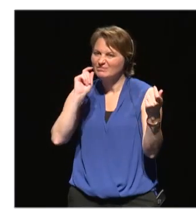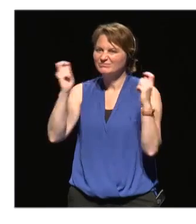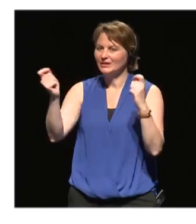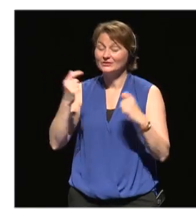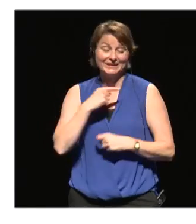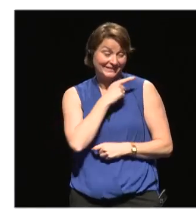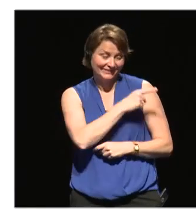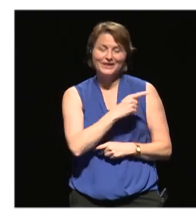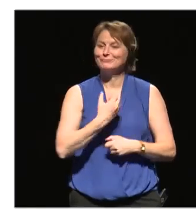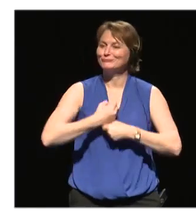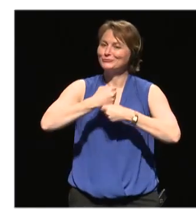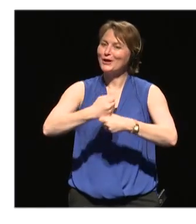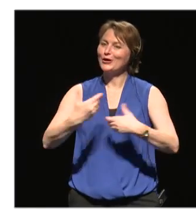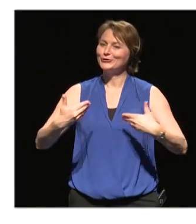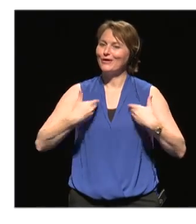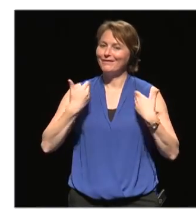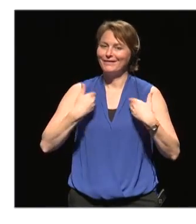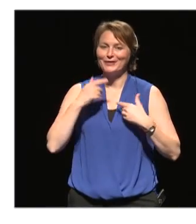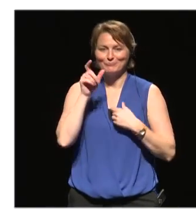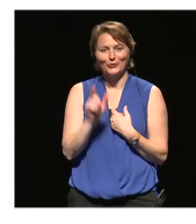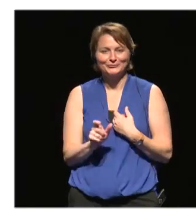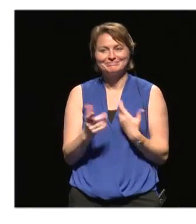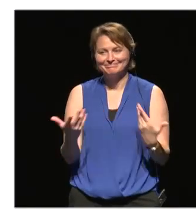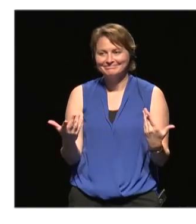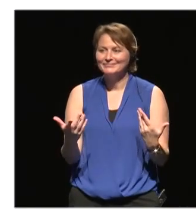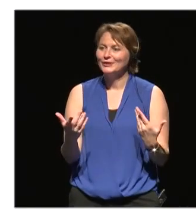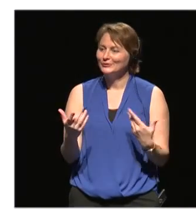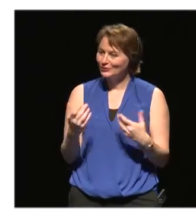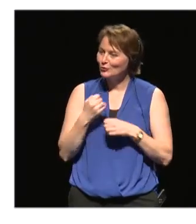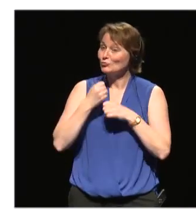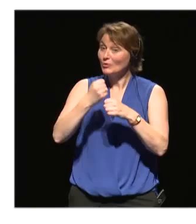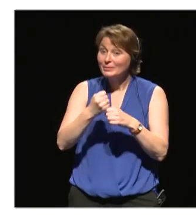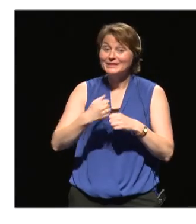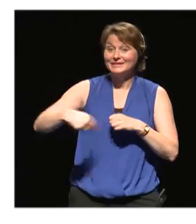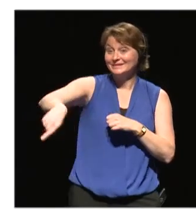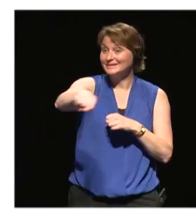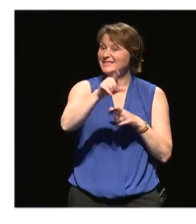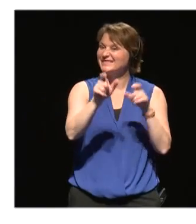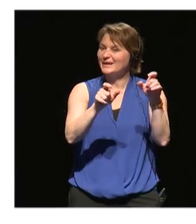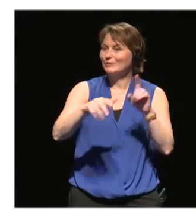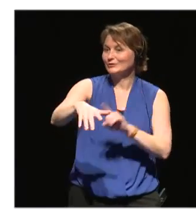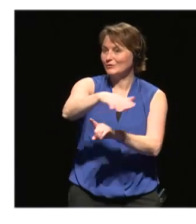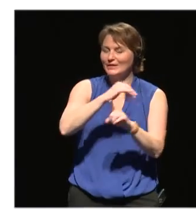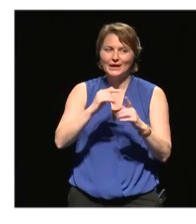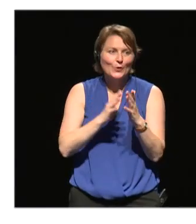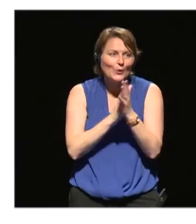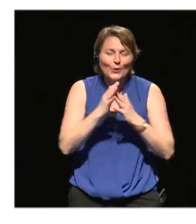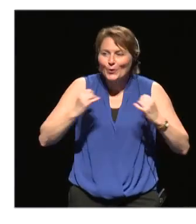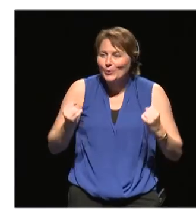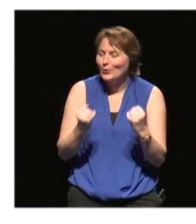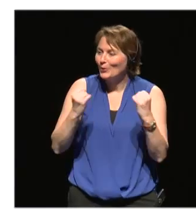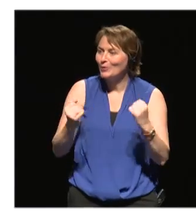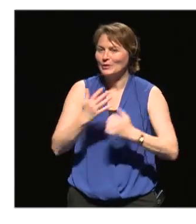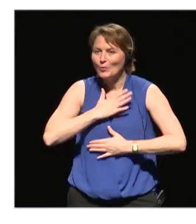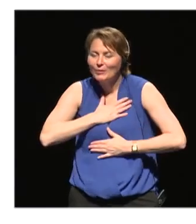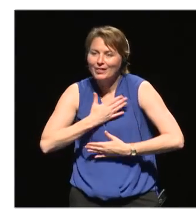represents young people, a young generation, but she also represents civil society. This enthusiasm, this willingness to